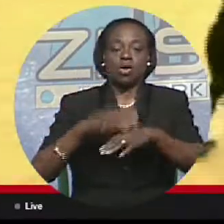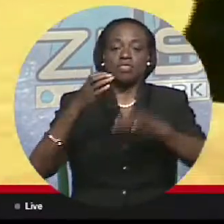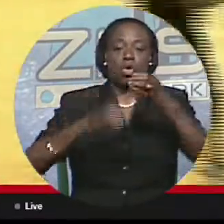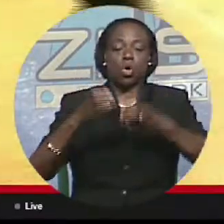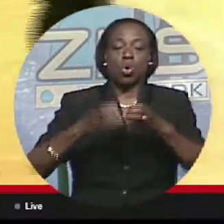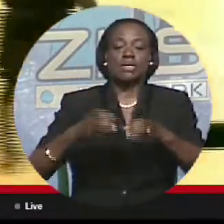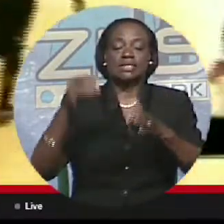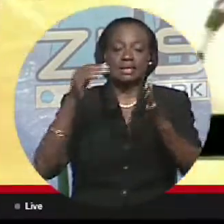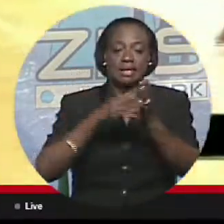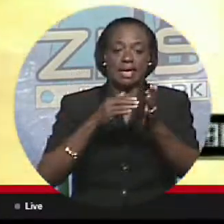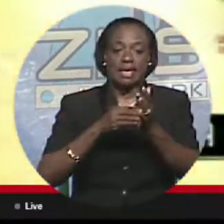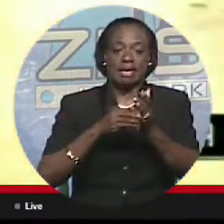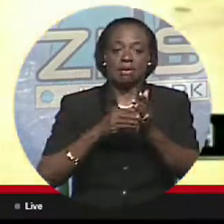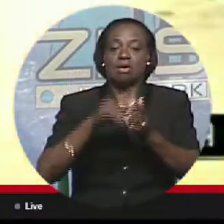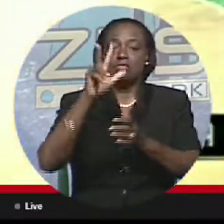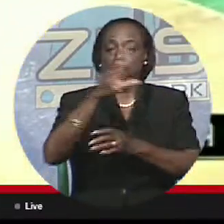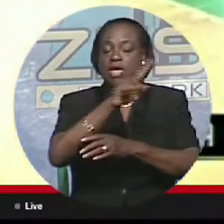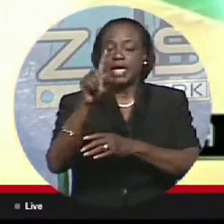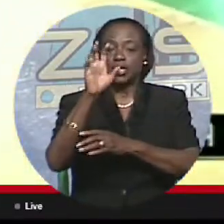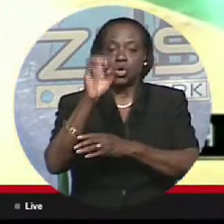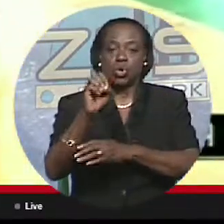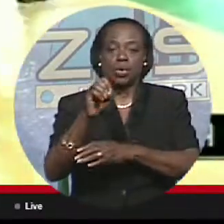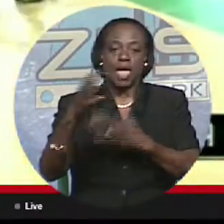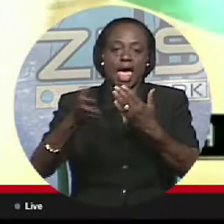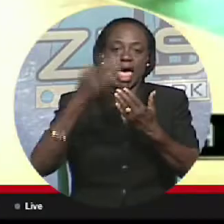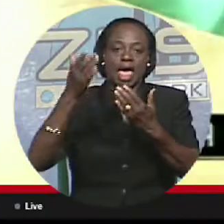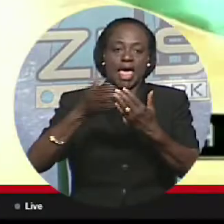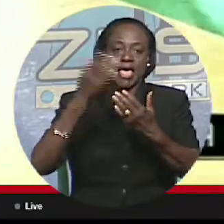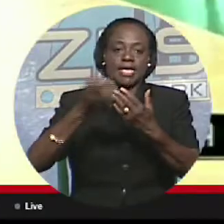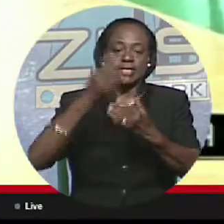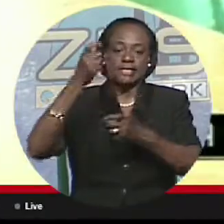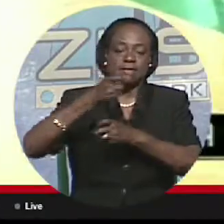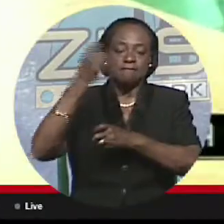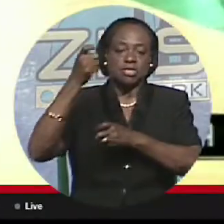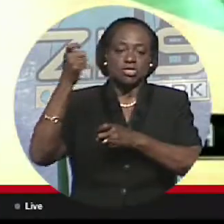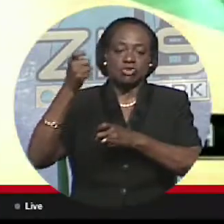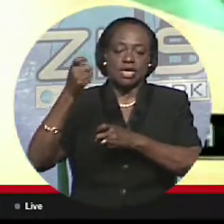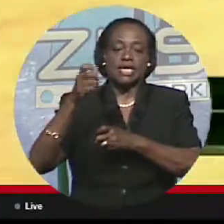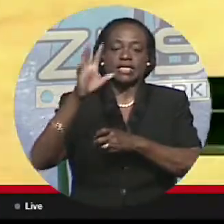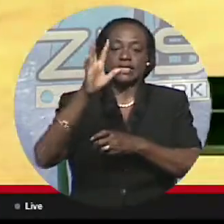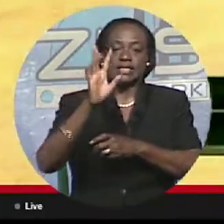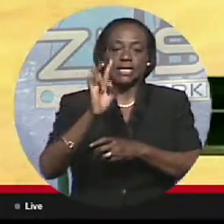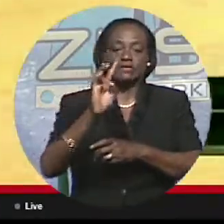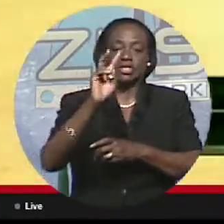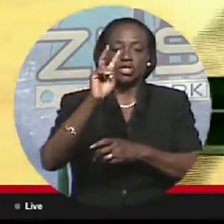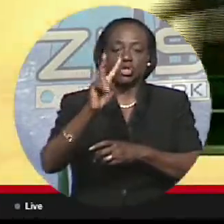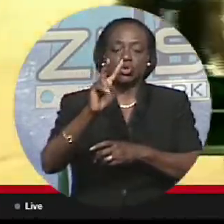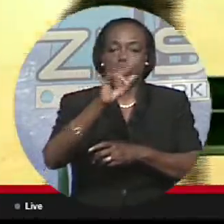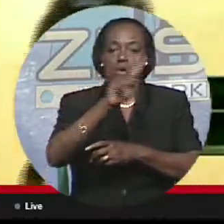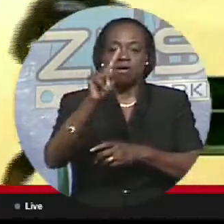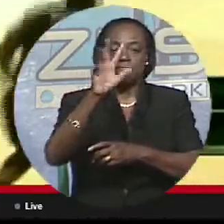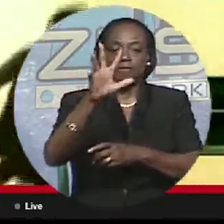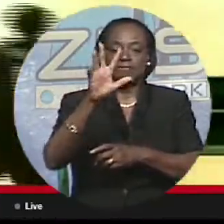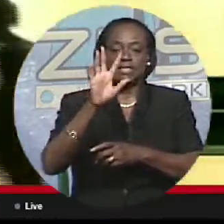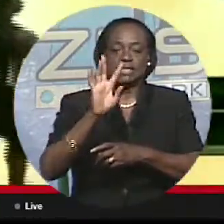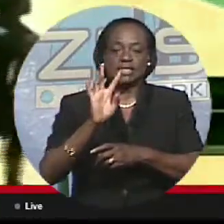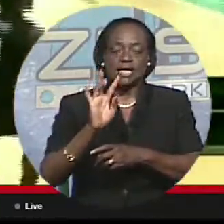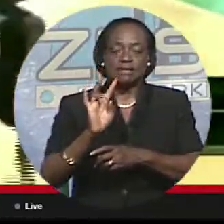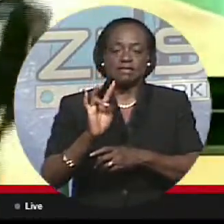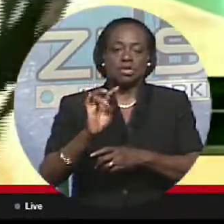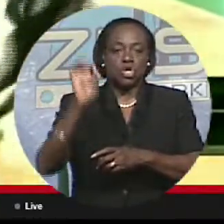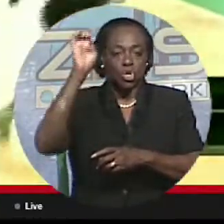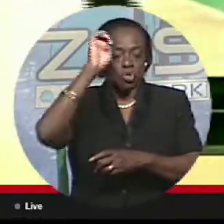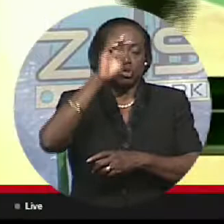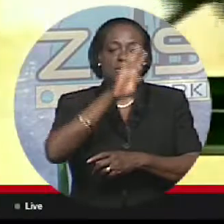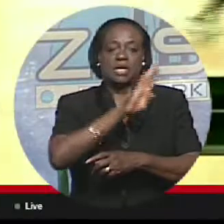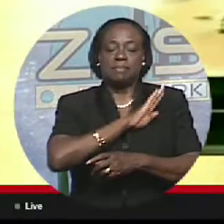moved to 3-0 with another easy victory. This one by a score of 72-57. Eugene Bain, he led a balanced scoring attack